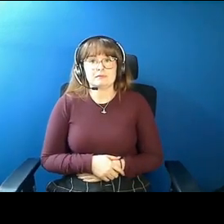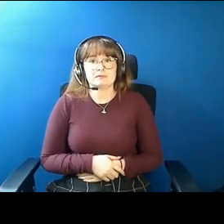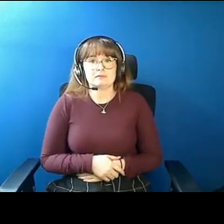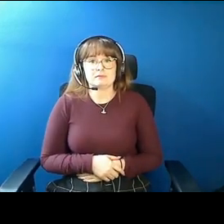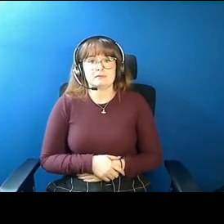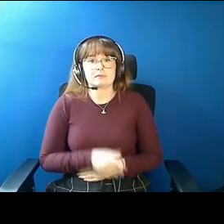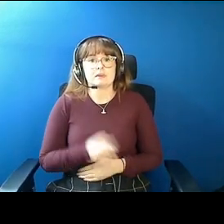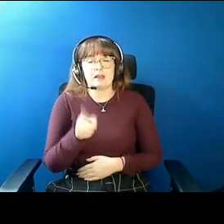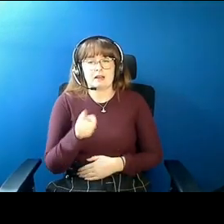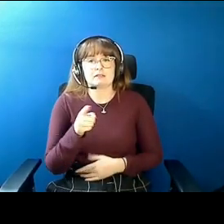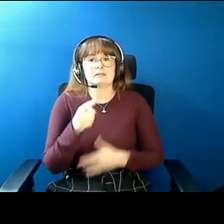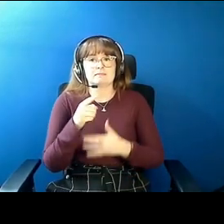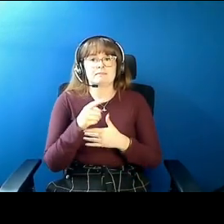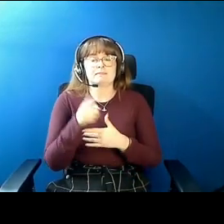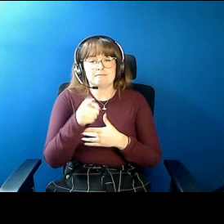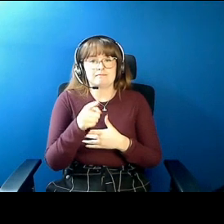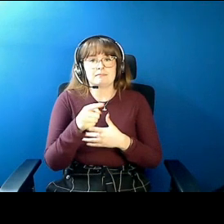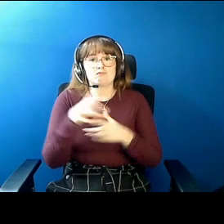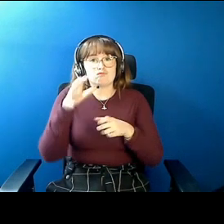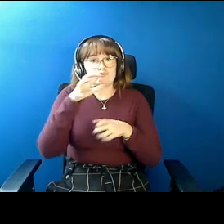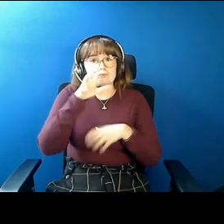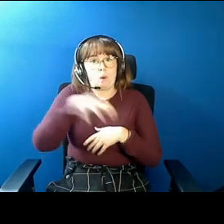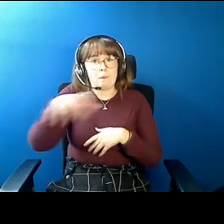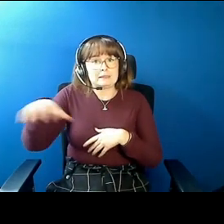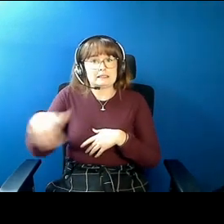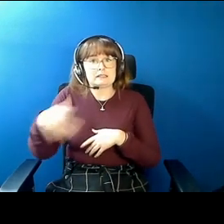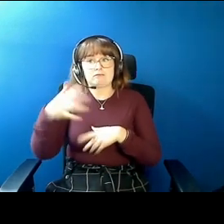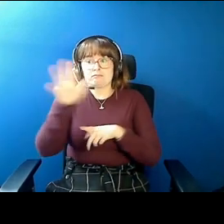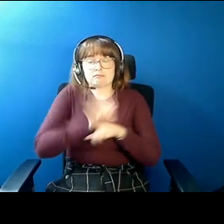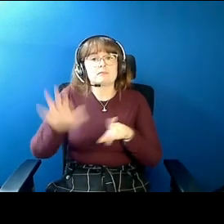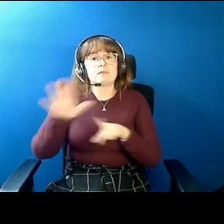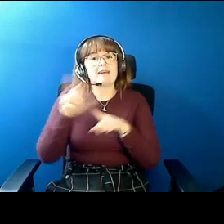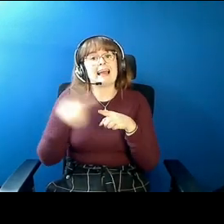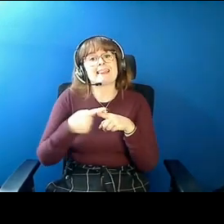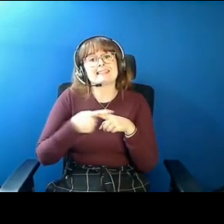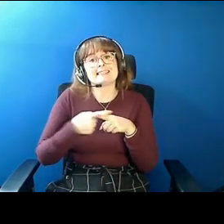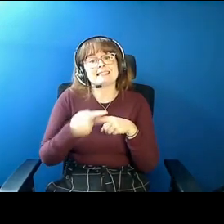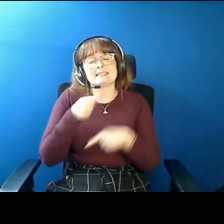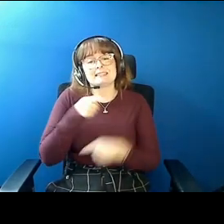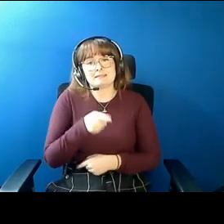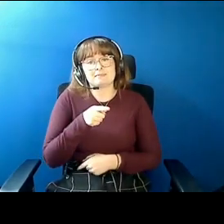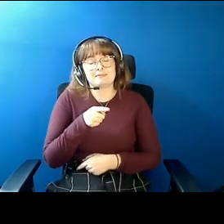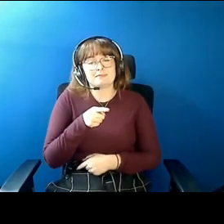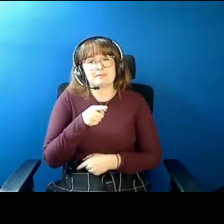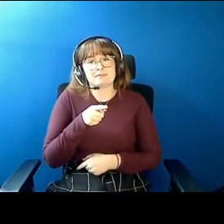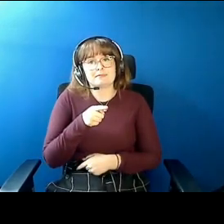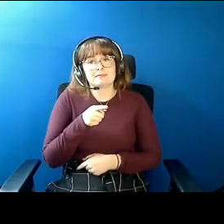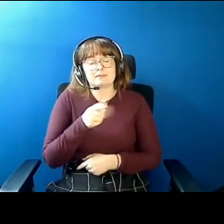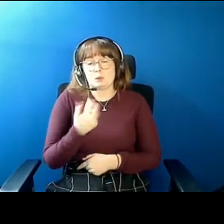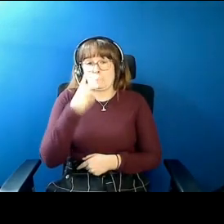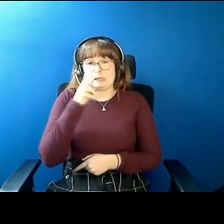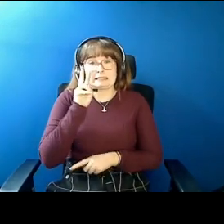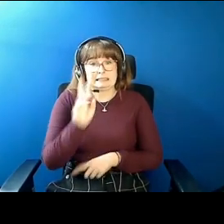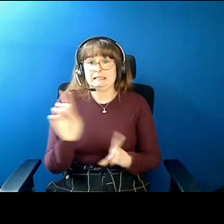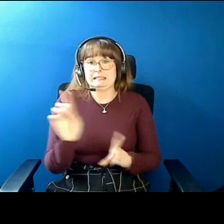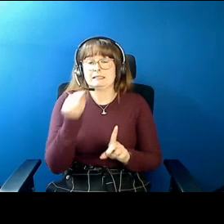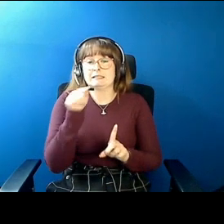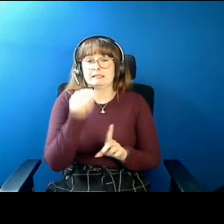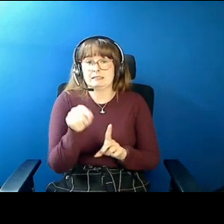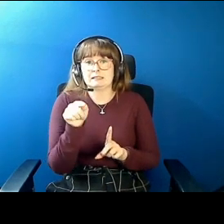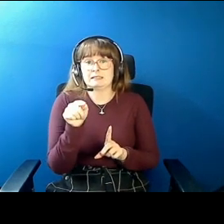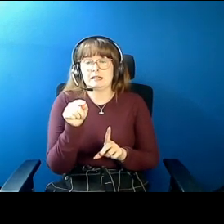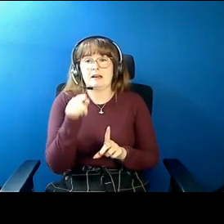distribution of SAP ratings for properties across England. And what you can see is there's a